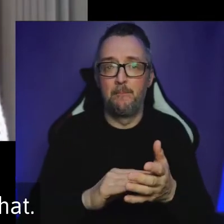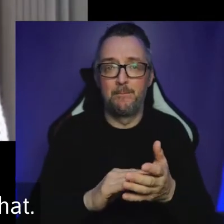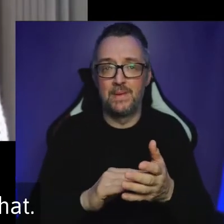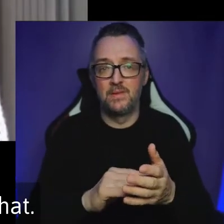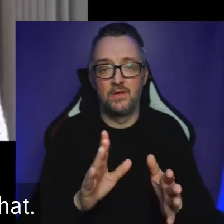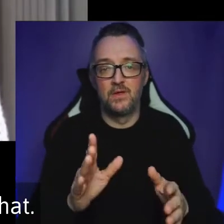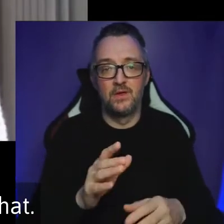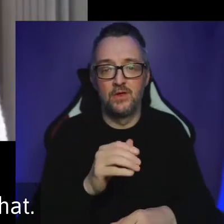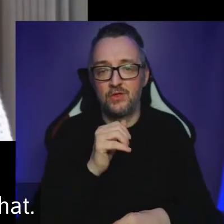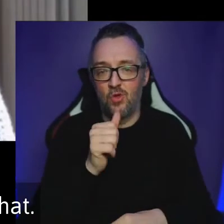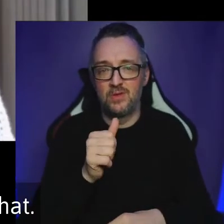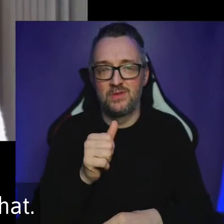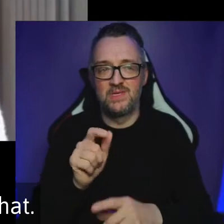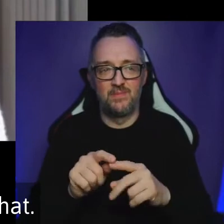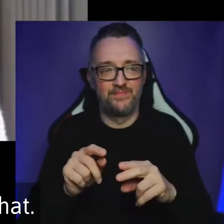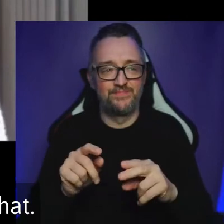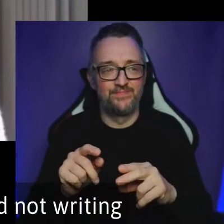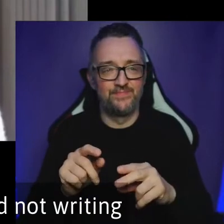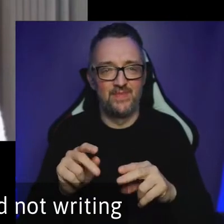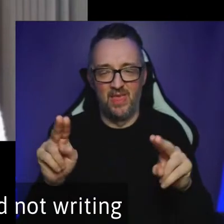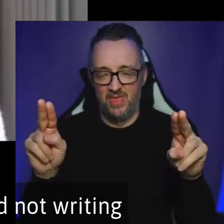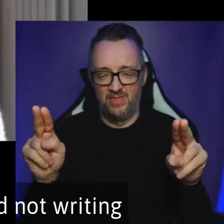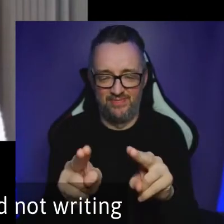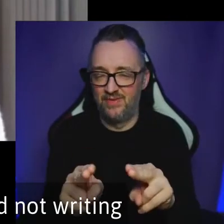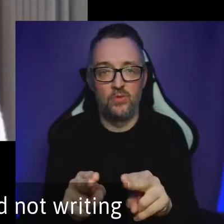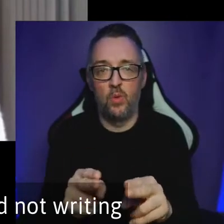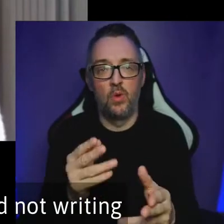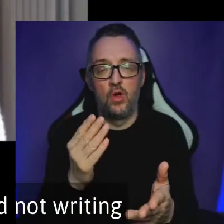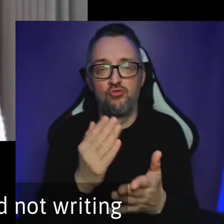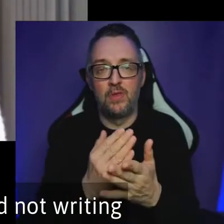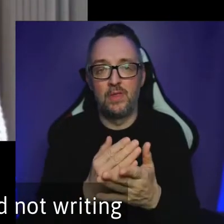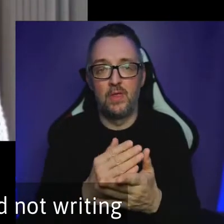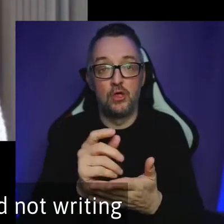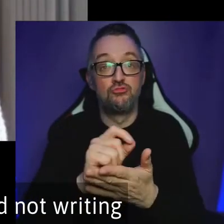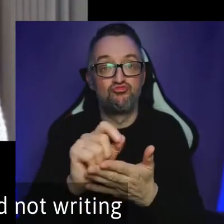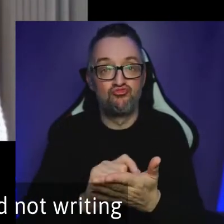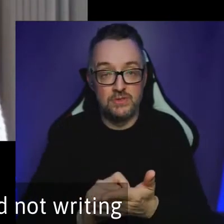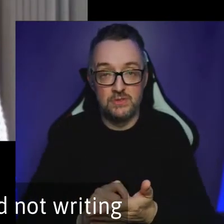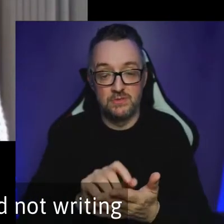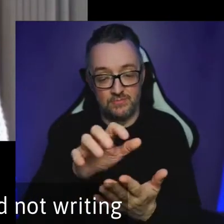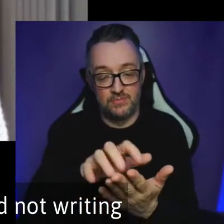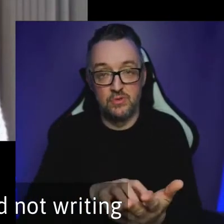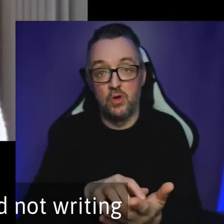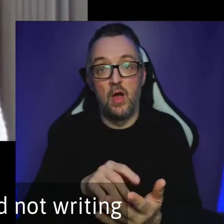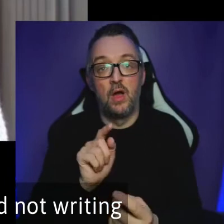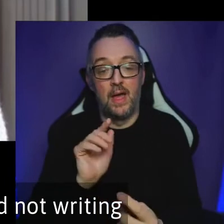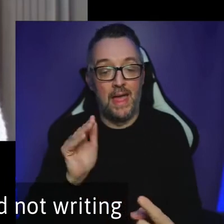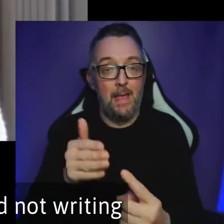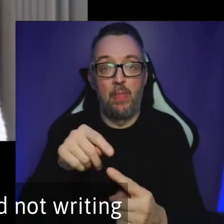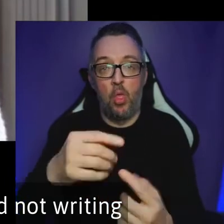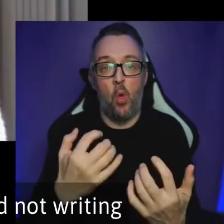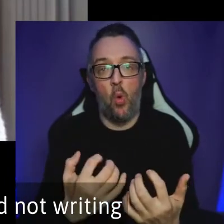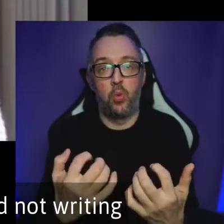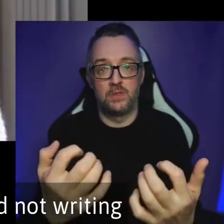kind of toned down or anything like that. It's really just about writing for your audience and